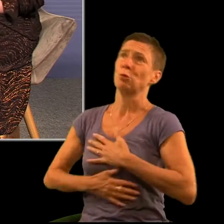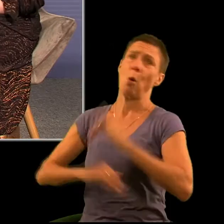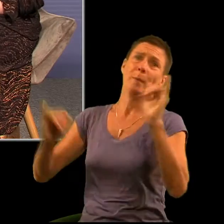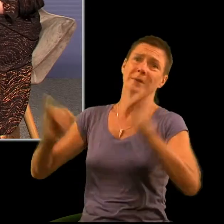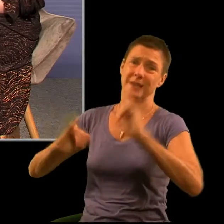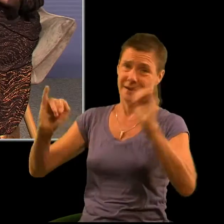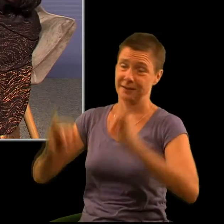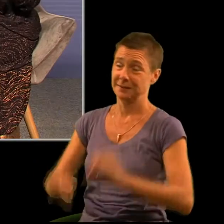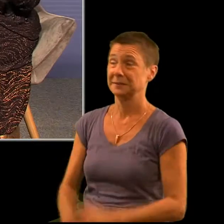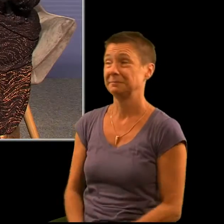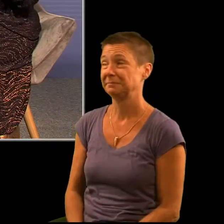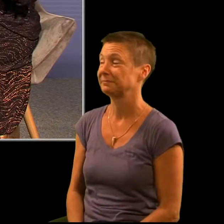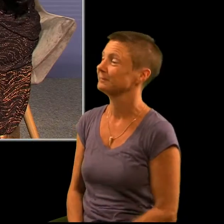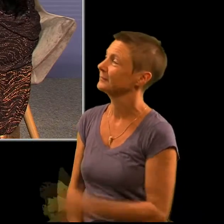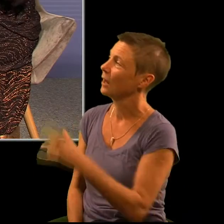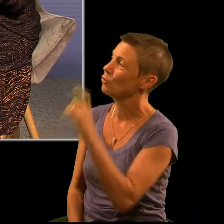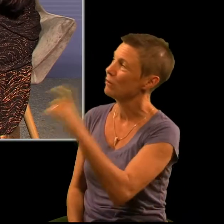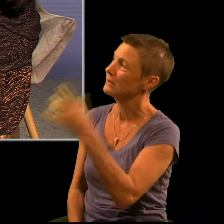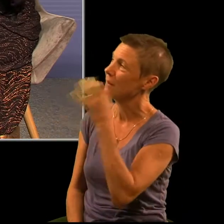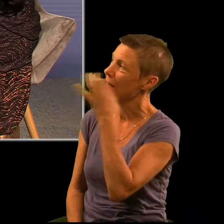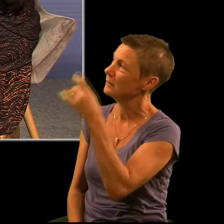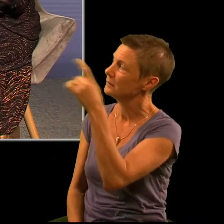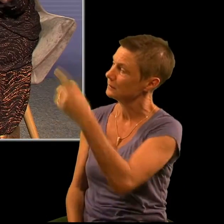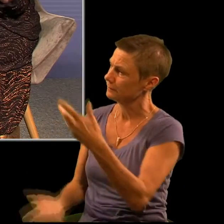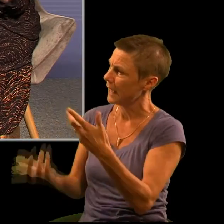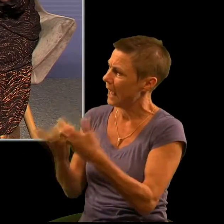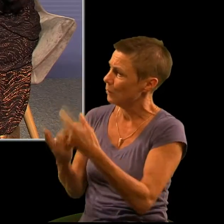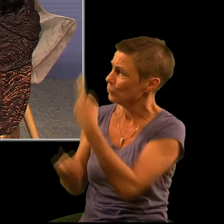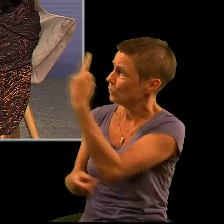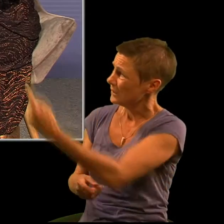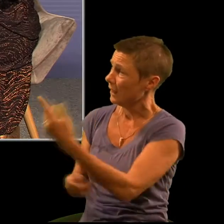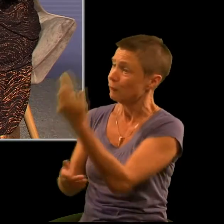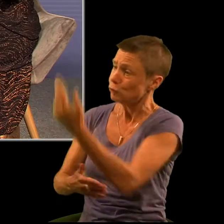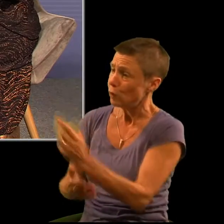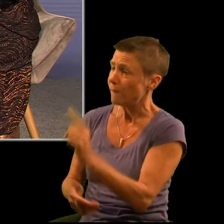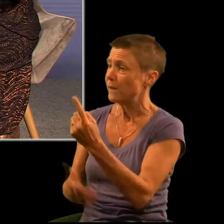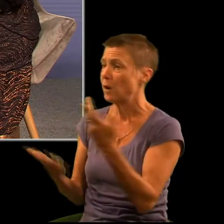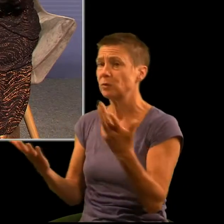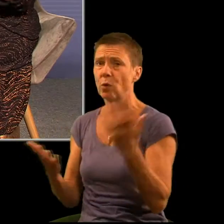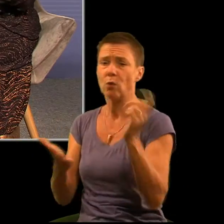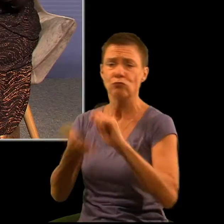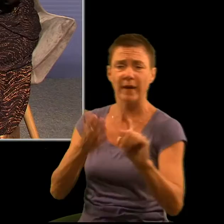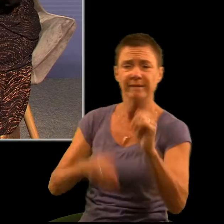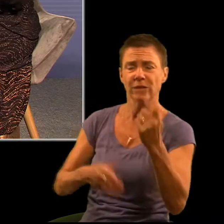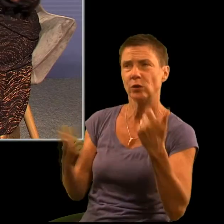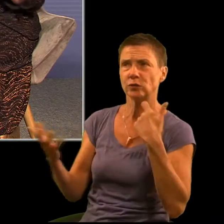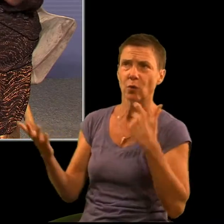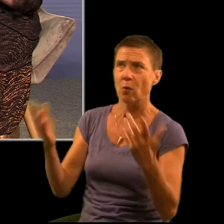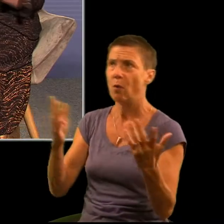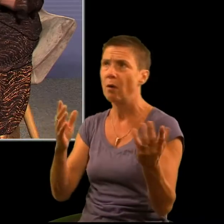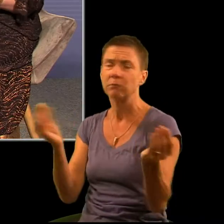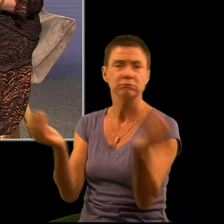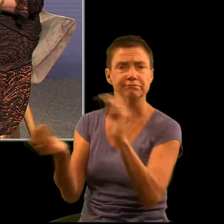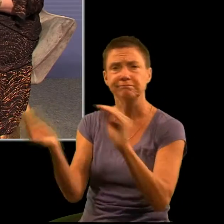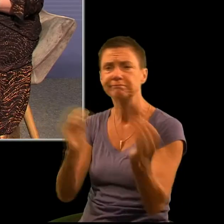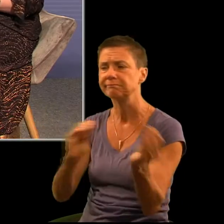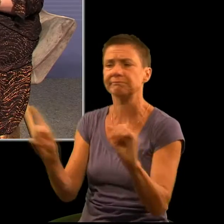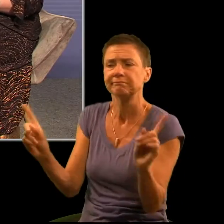you about how you work? Do you draw first? Does it all come together, or do you write and then